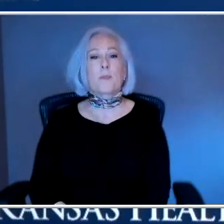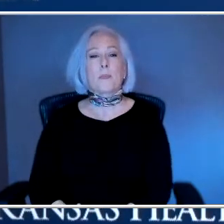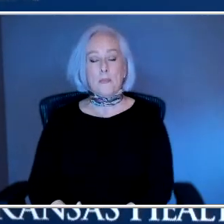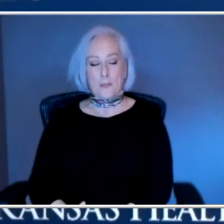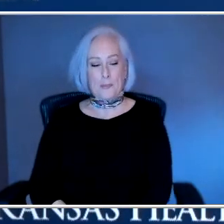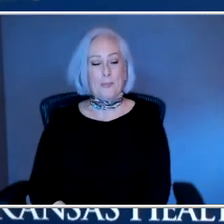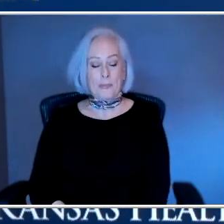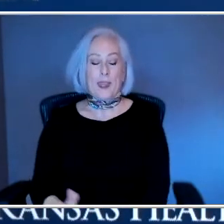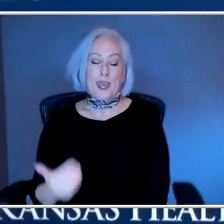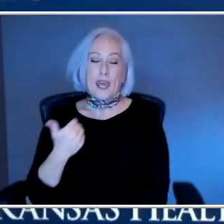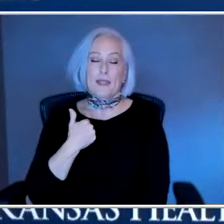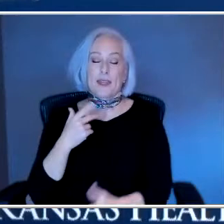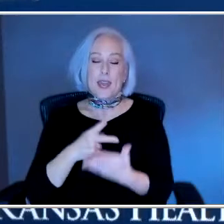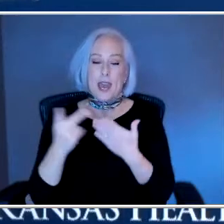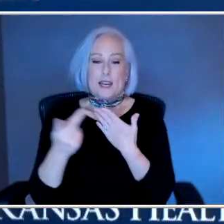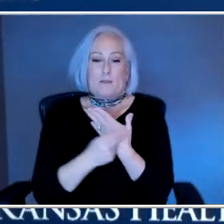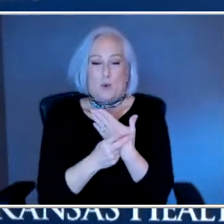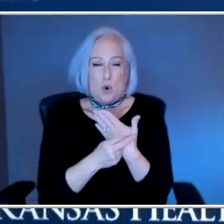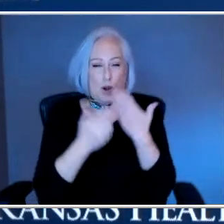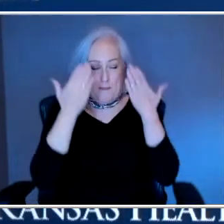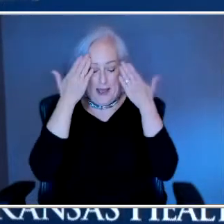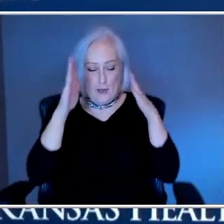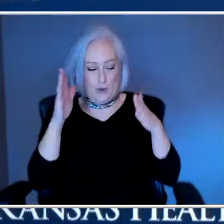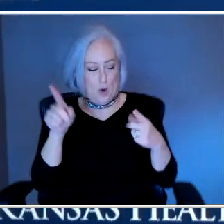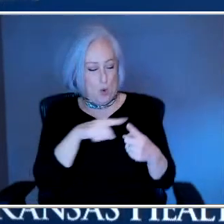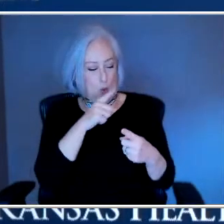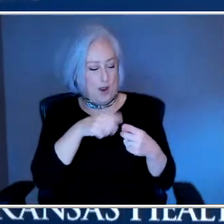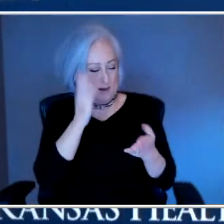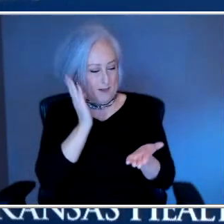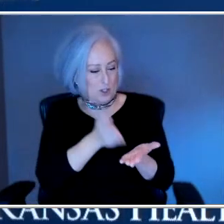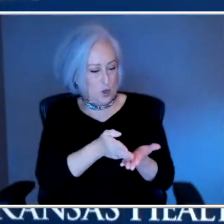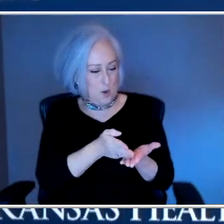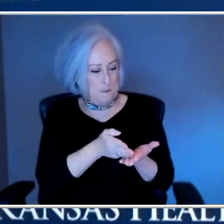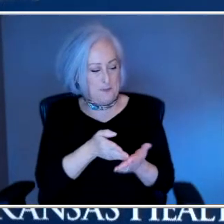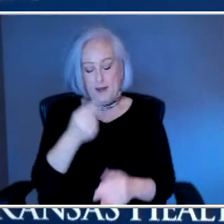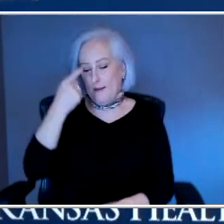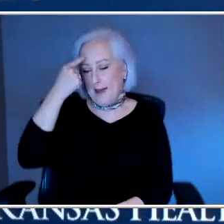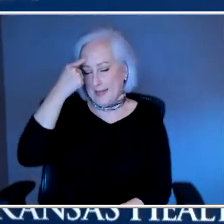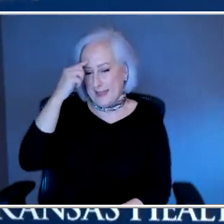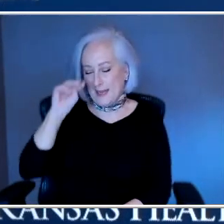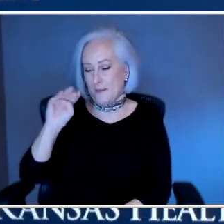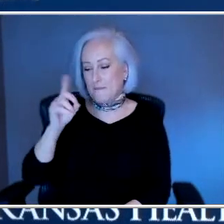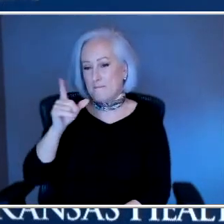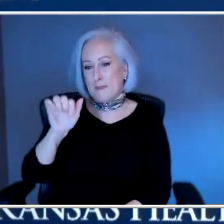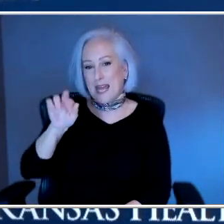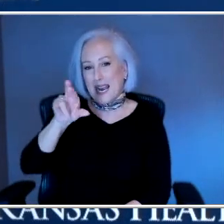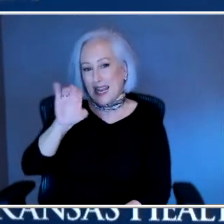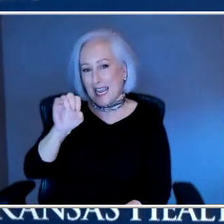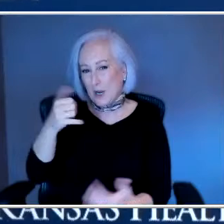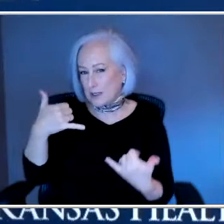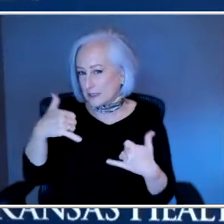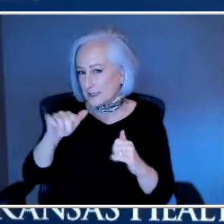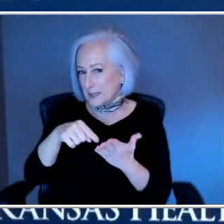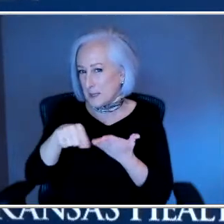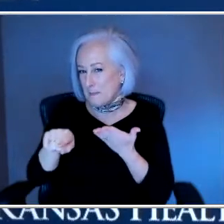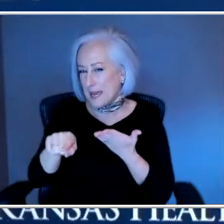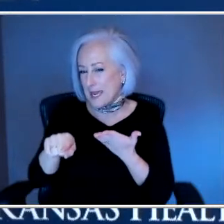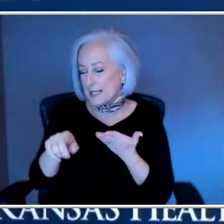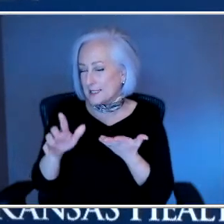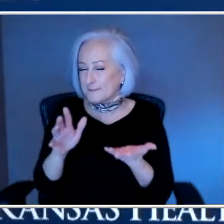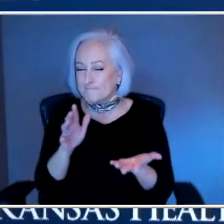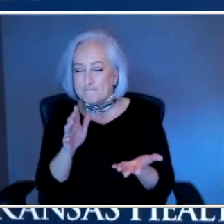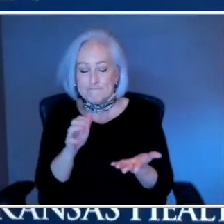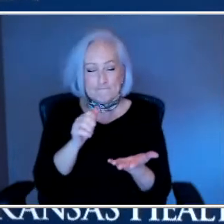it ended. I think Medicare still pays for it. I'm really not sure. I think it is specific to